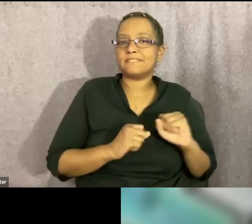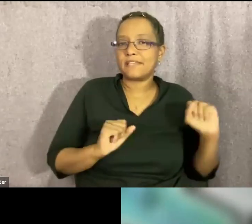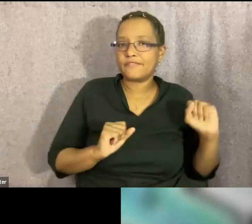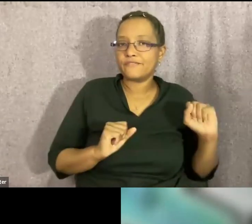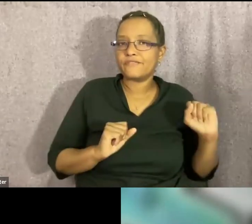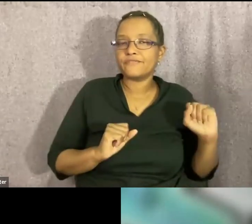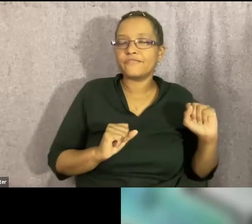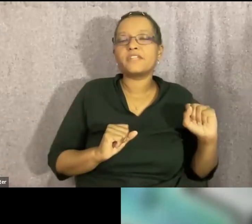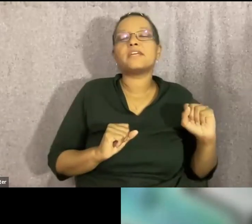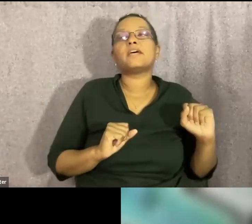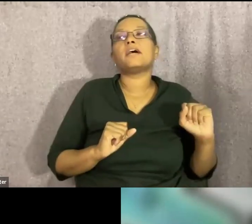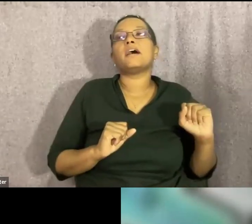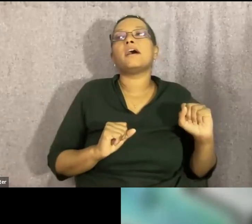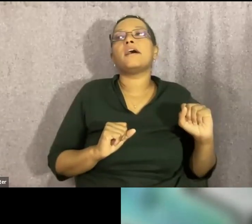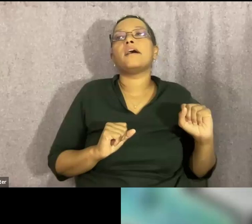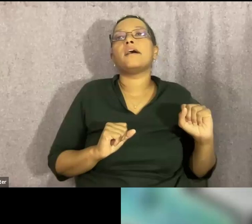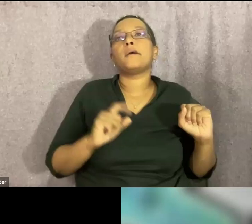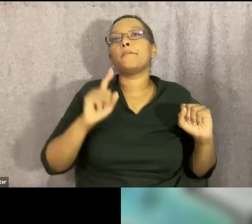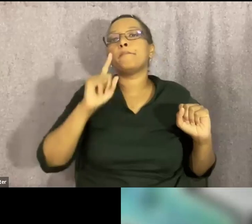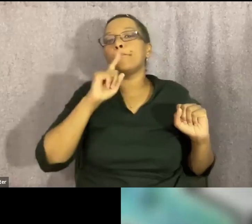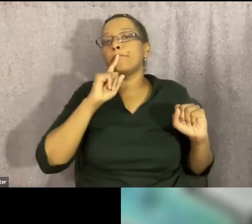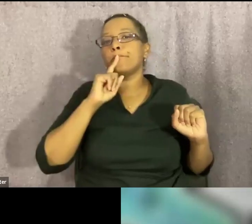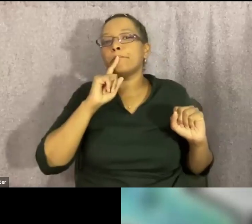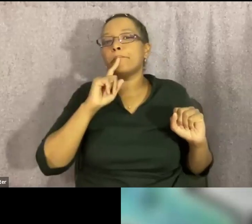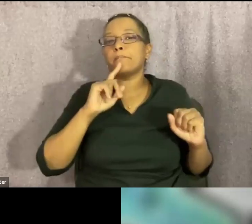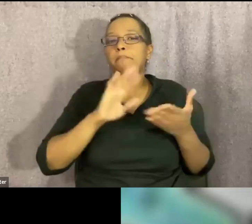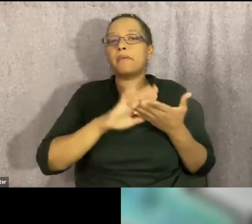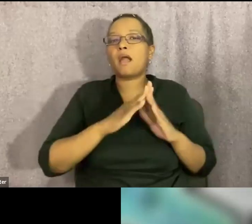their sense of self, and so much more. And